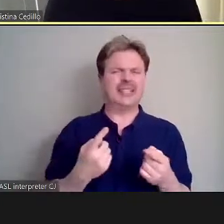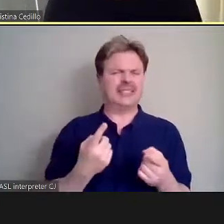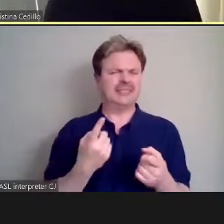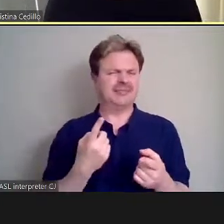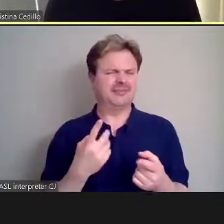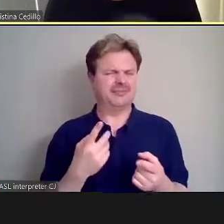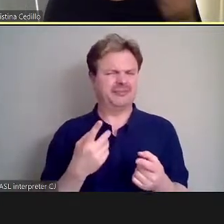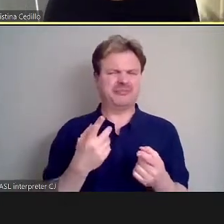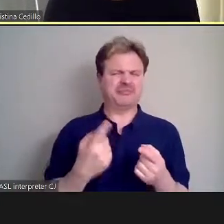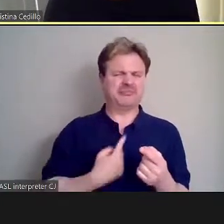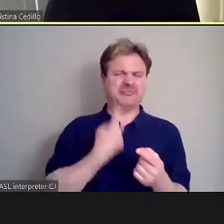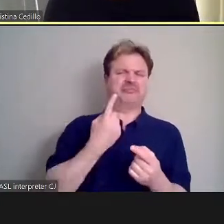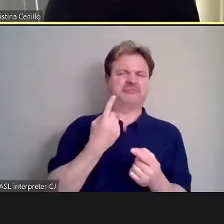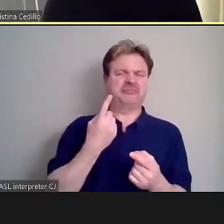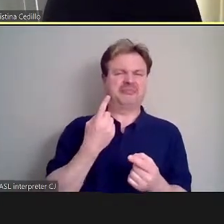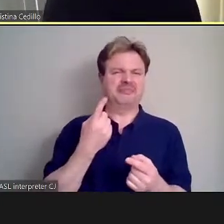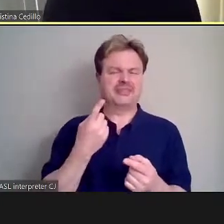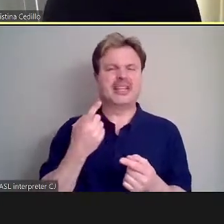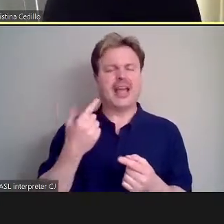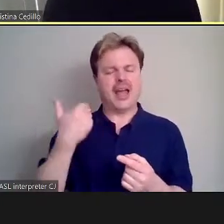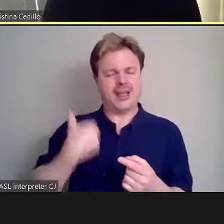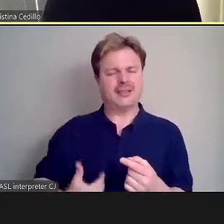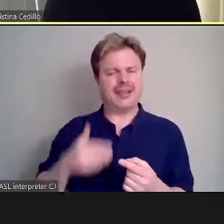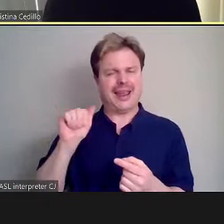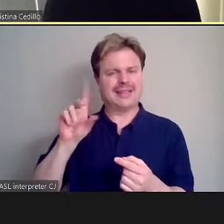other disabilities.